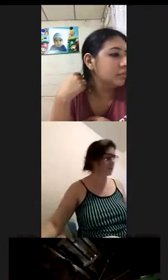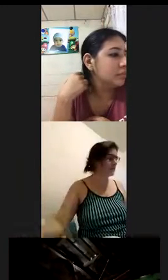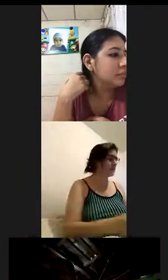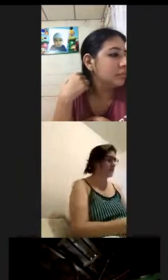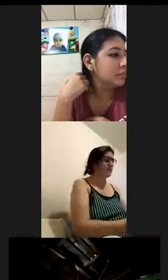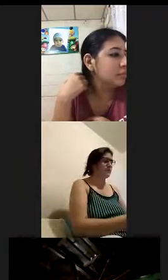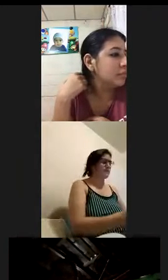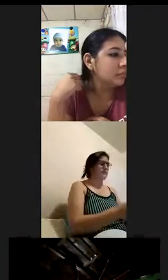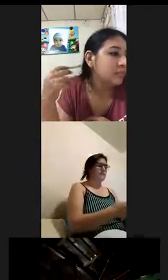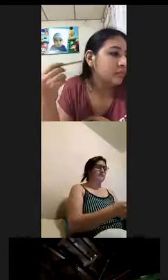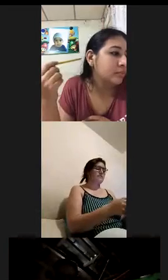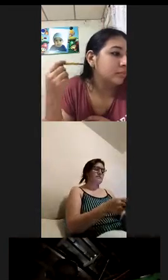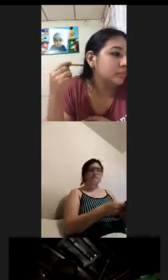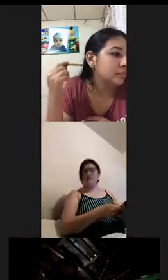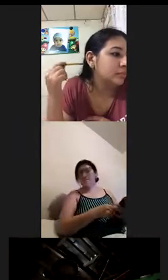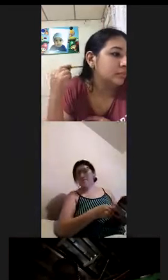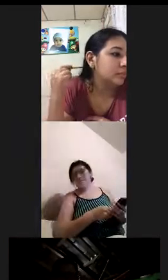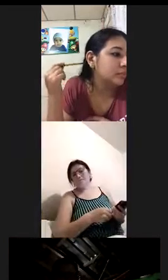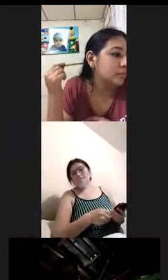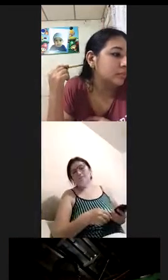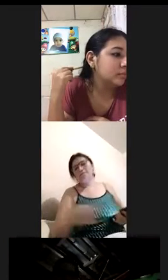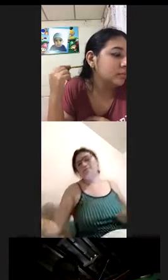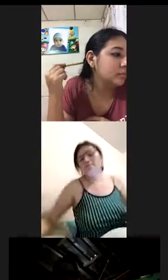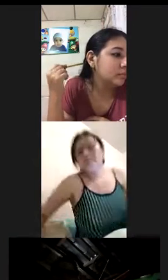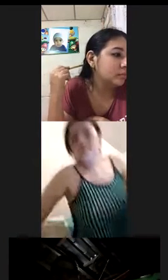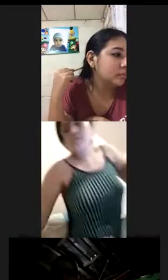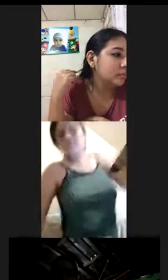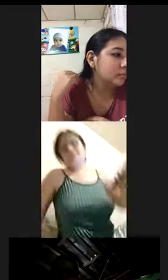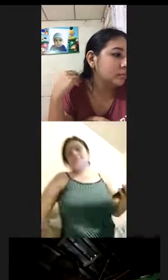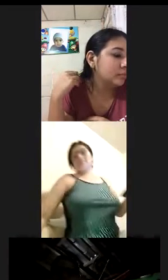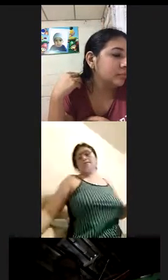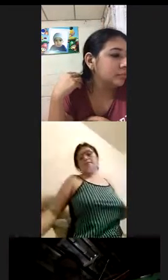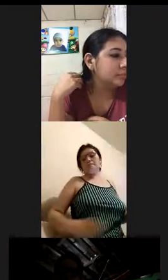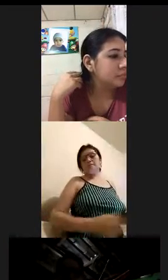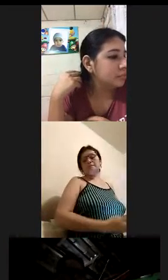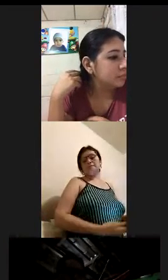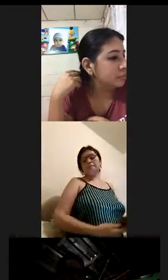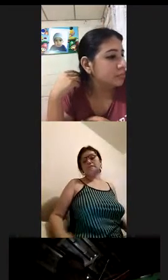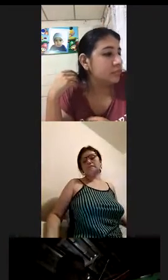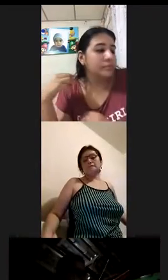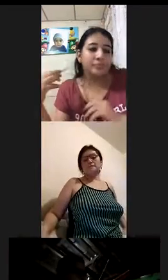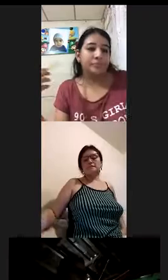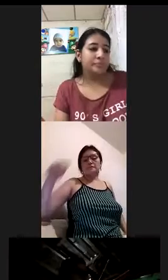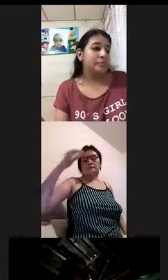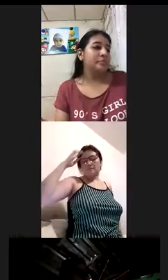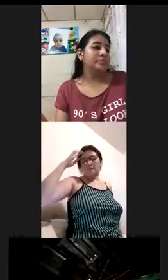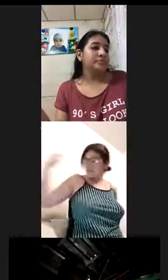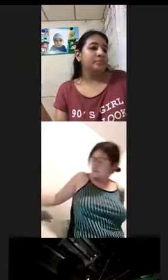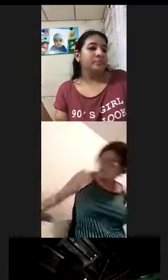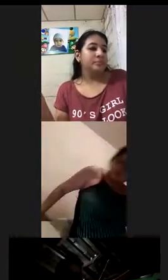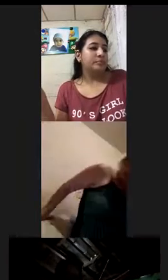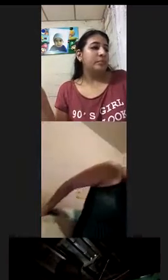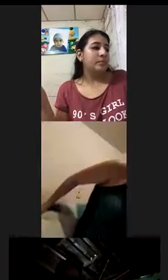Management system. Okay. And Walter, okay, plan, deliver, design